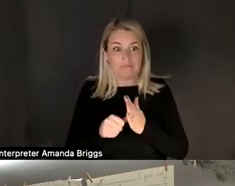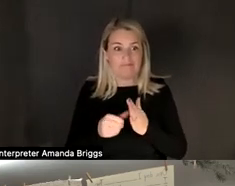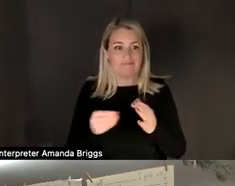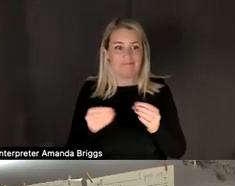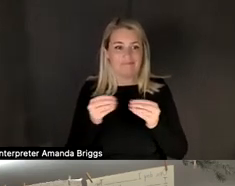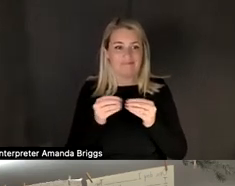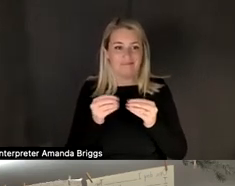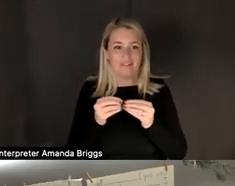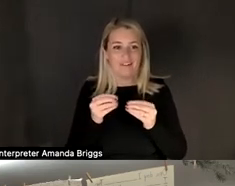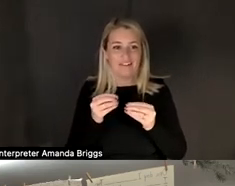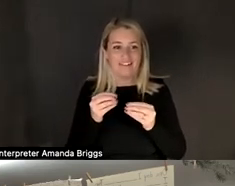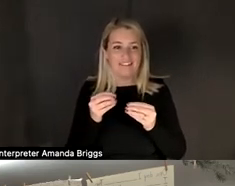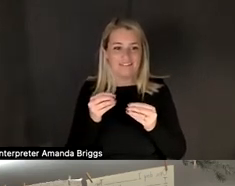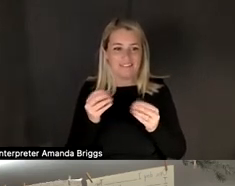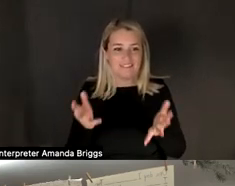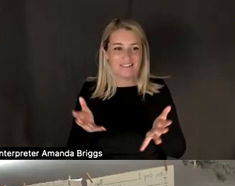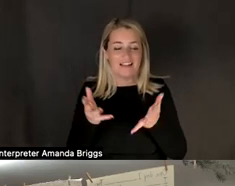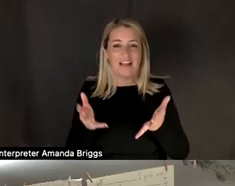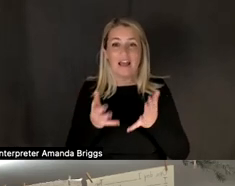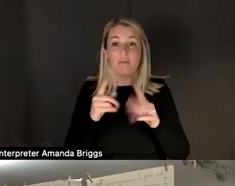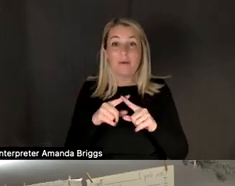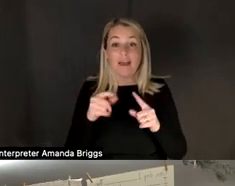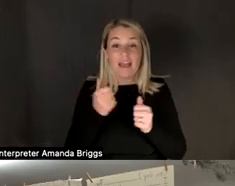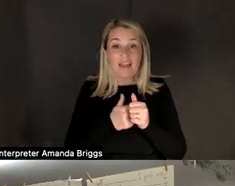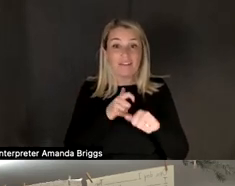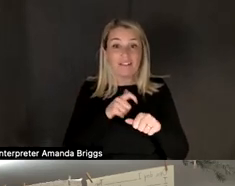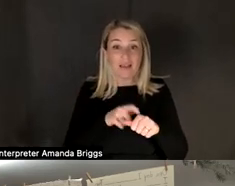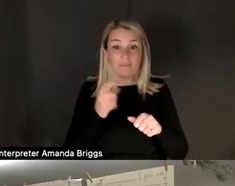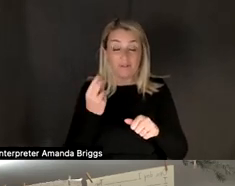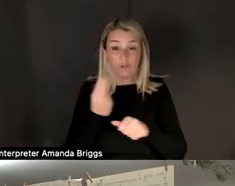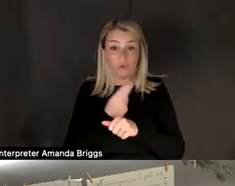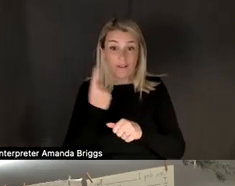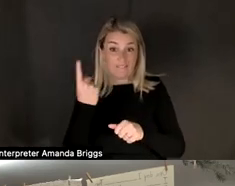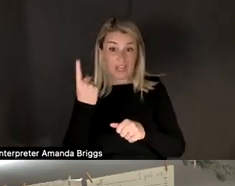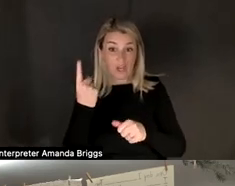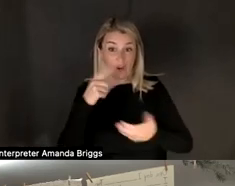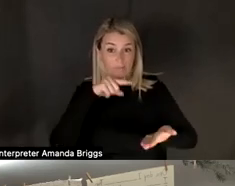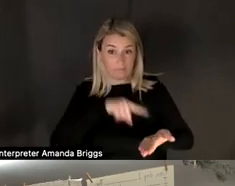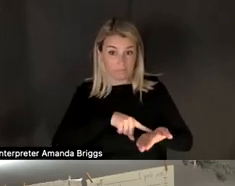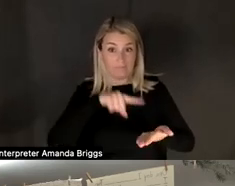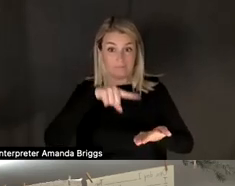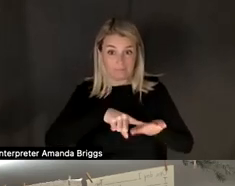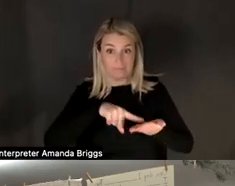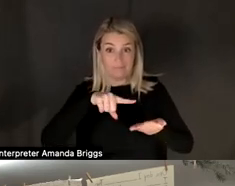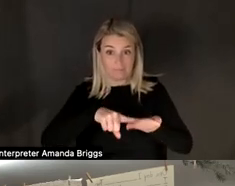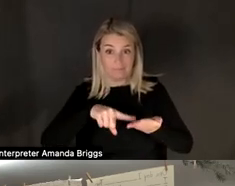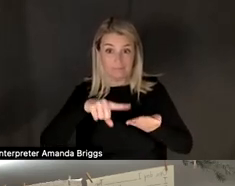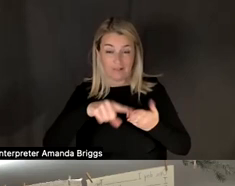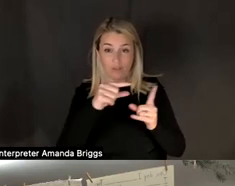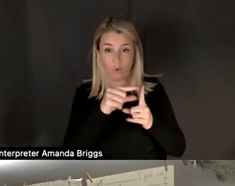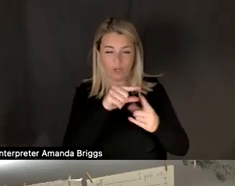now every time to use a finger on the words, just because it not only helps with